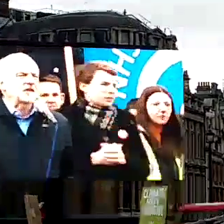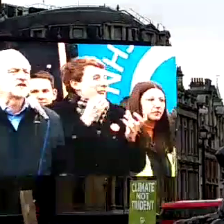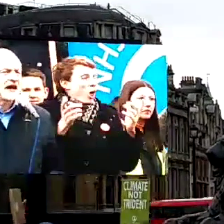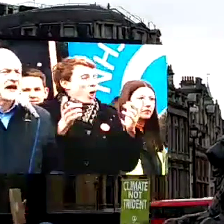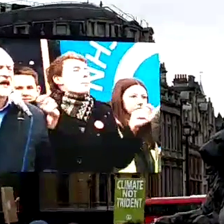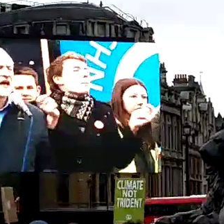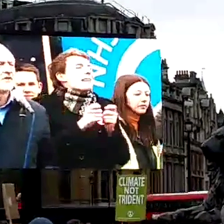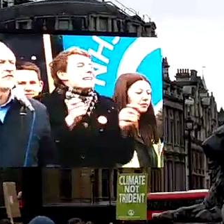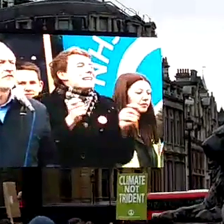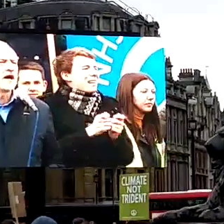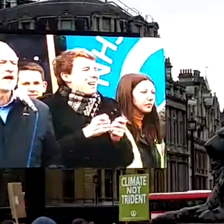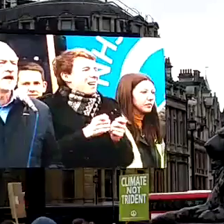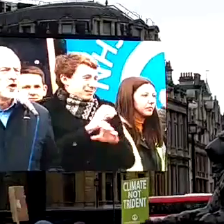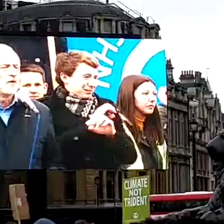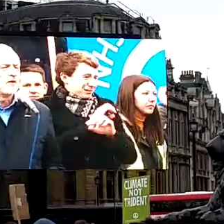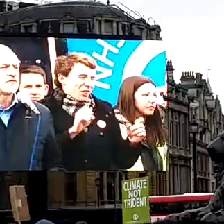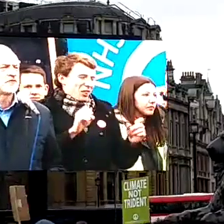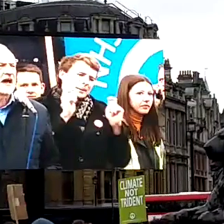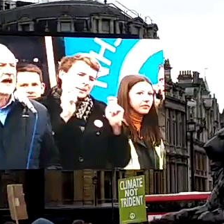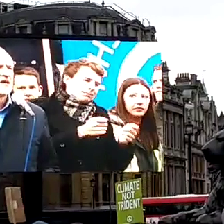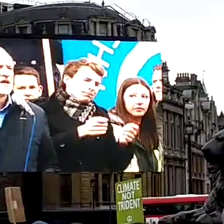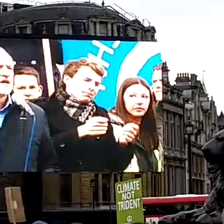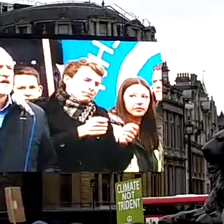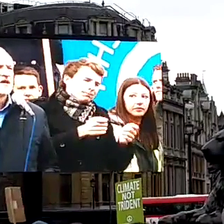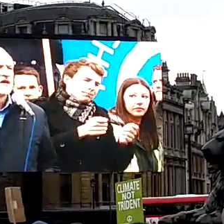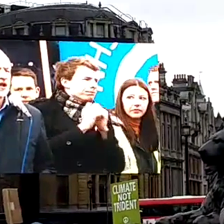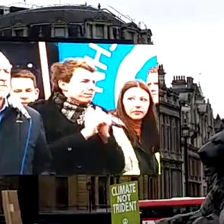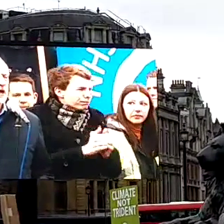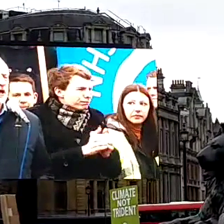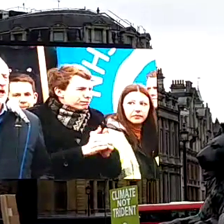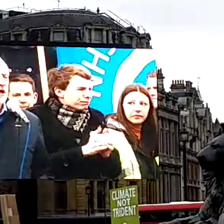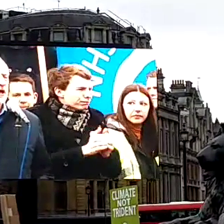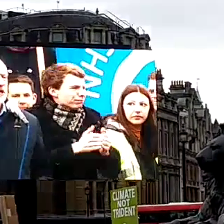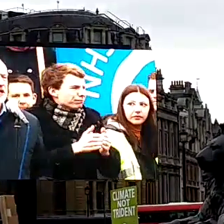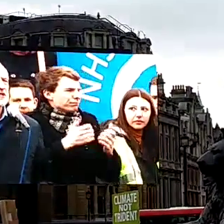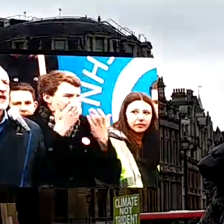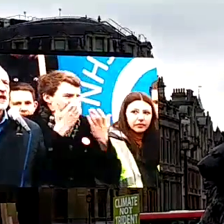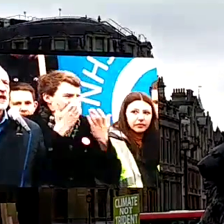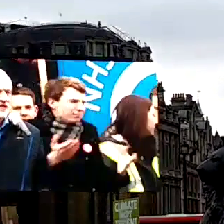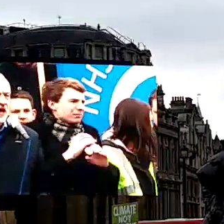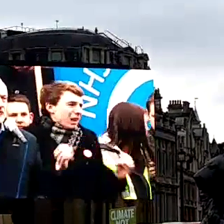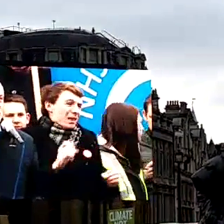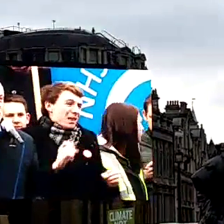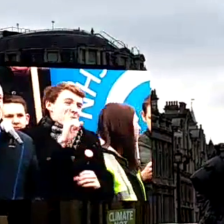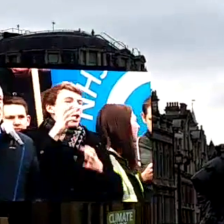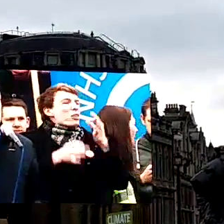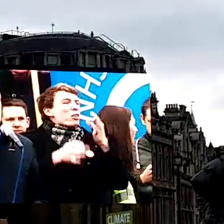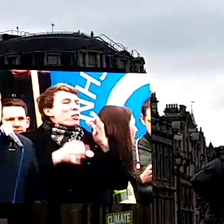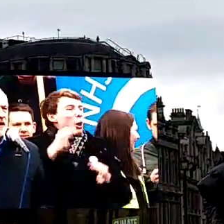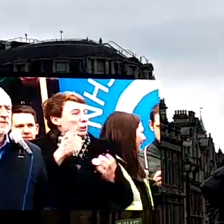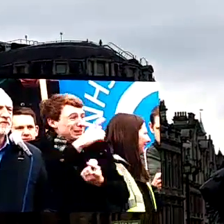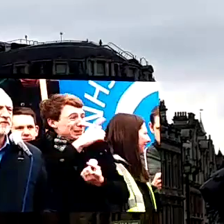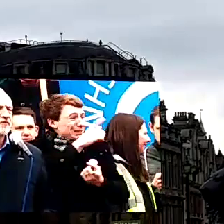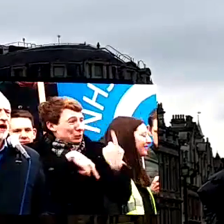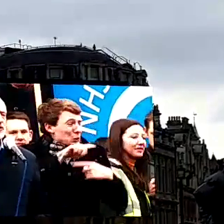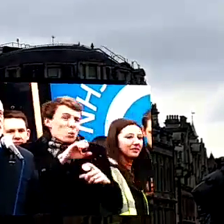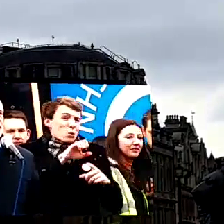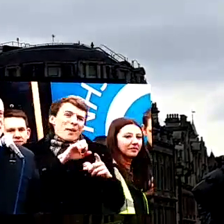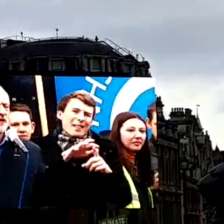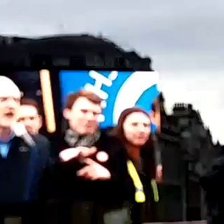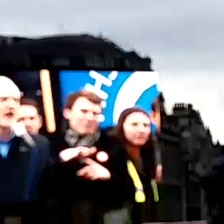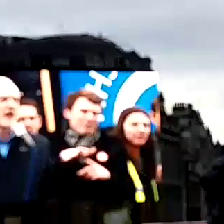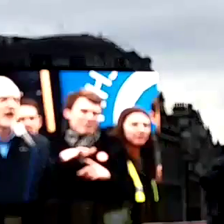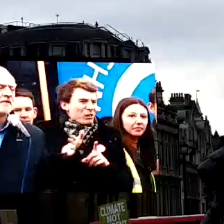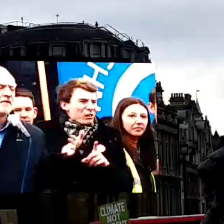will never actually have an enormous effect on the politics of this country. I remember the vote